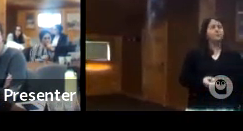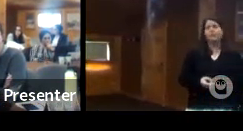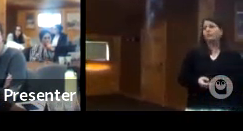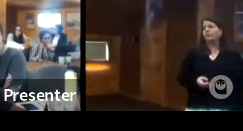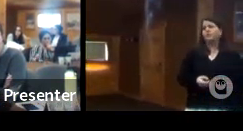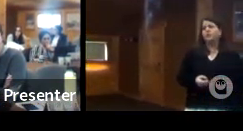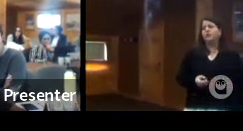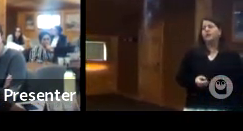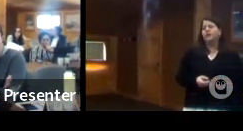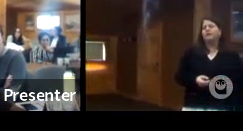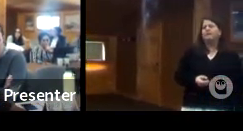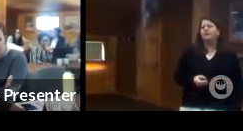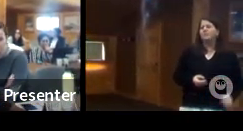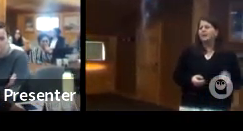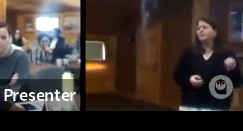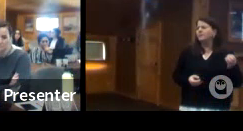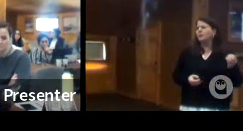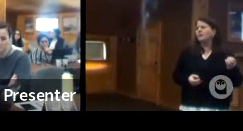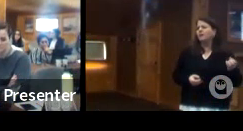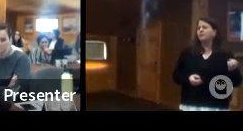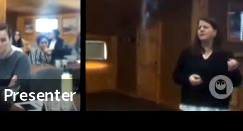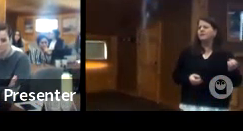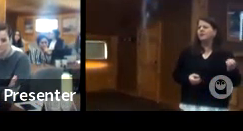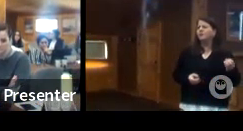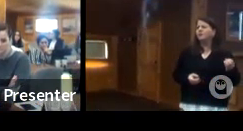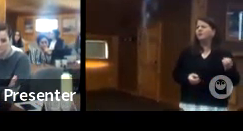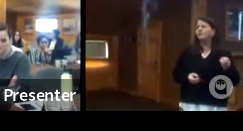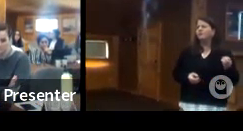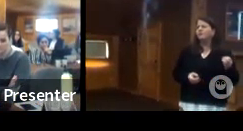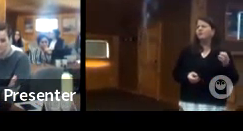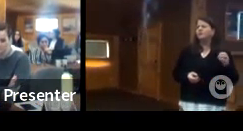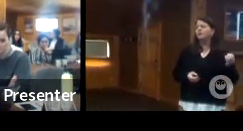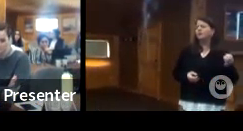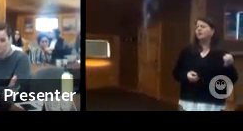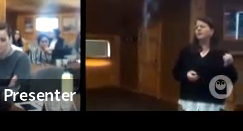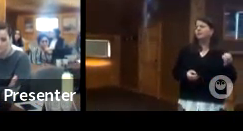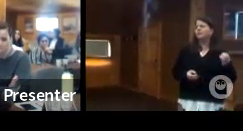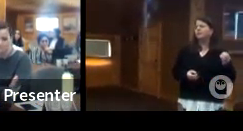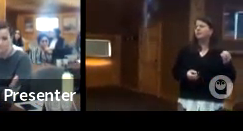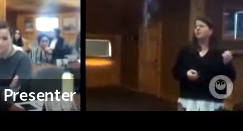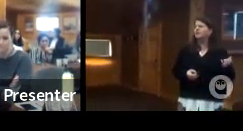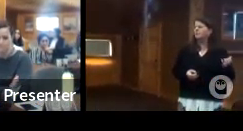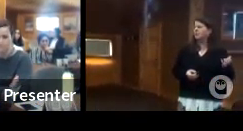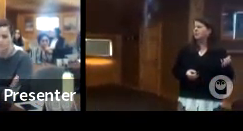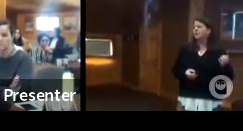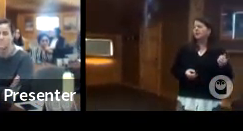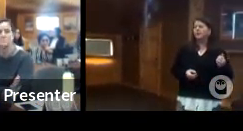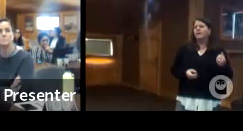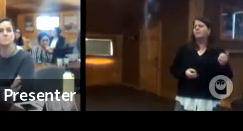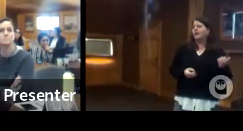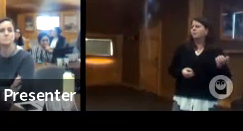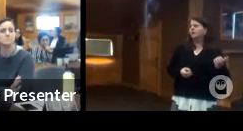Again, talking to a meeting with the attorney, sometimes it may be helpful to sit in on relevant evidence or relevant testimony, not